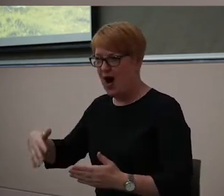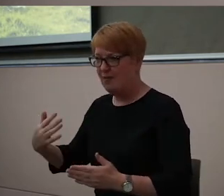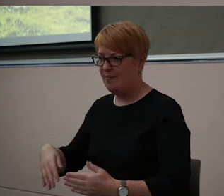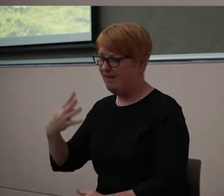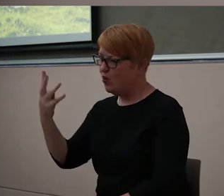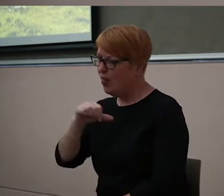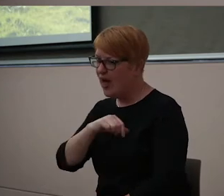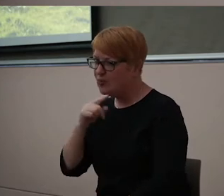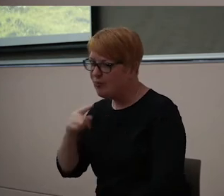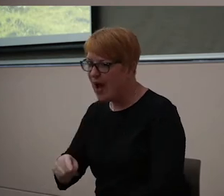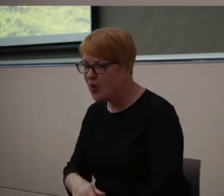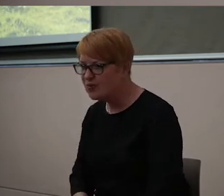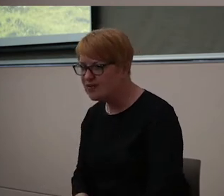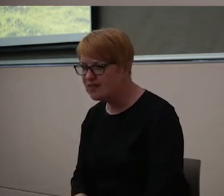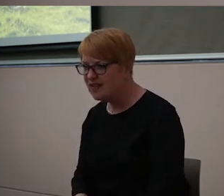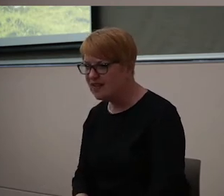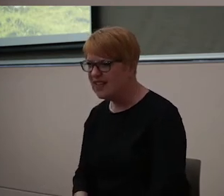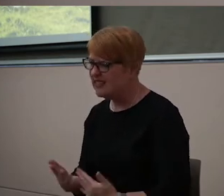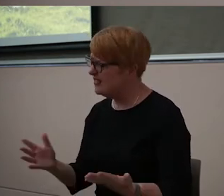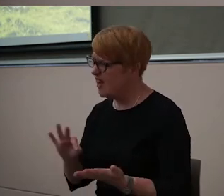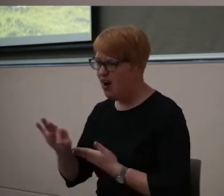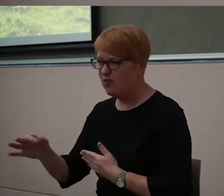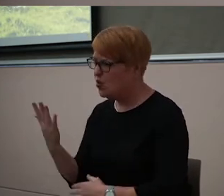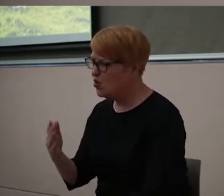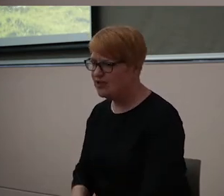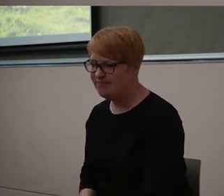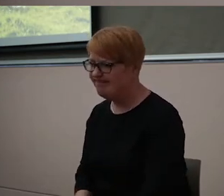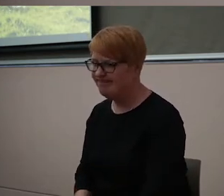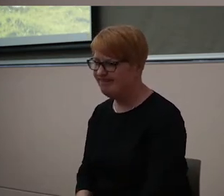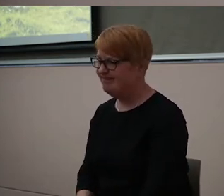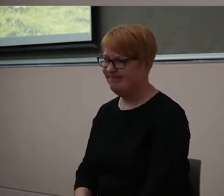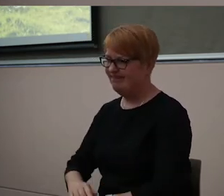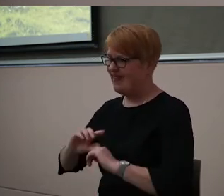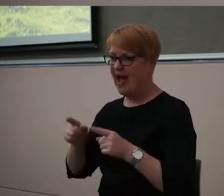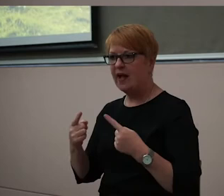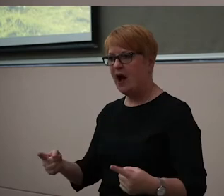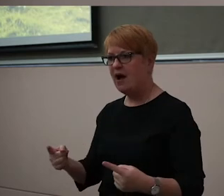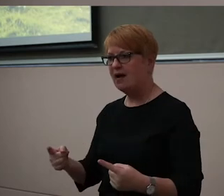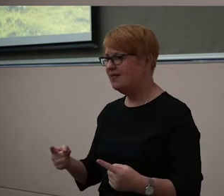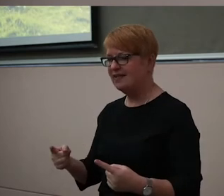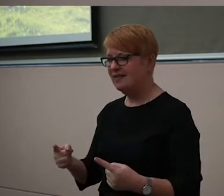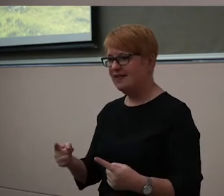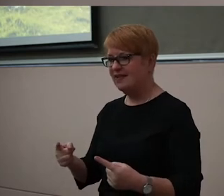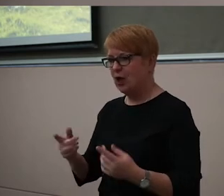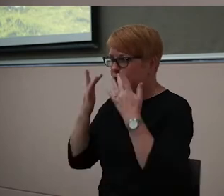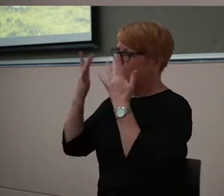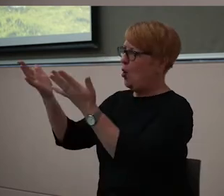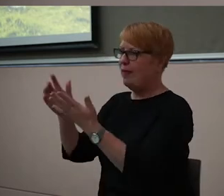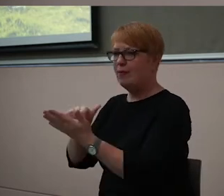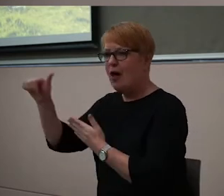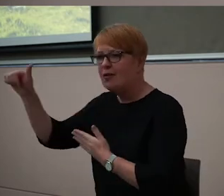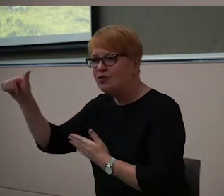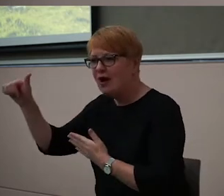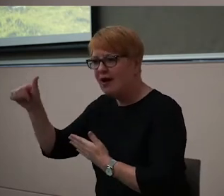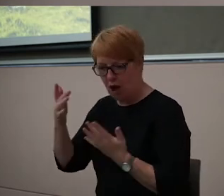benefits. After a long correspondence between the MP and DHSS, it was eventually agreed that in view of the long delay by the